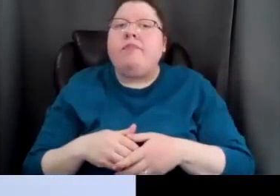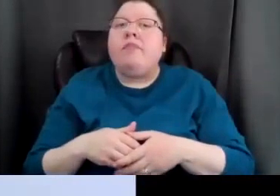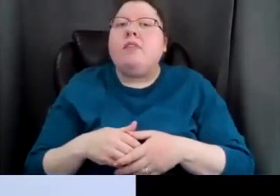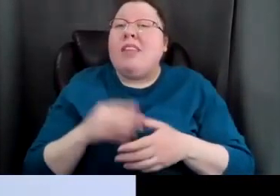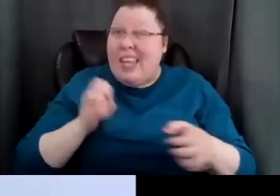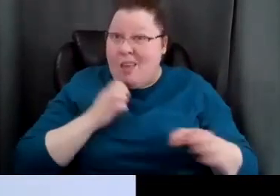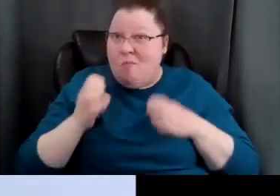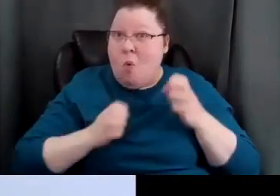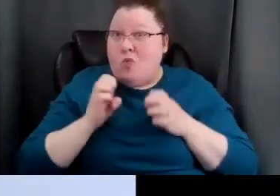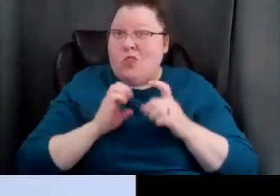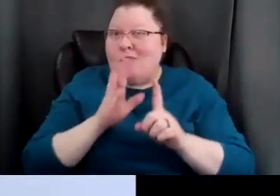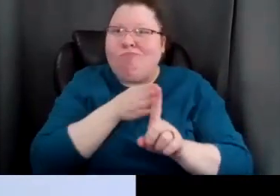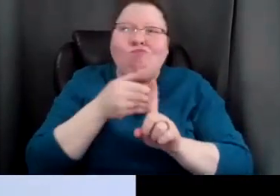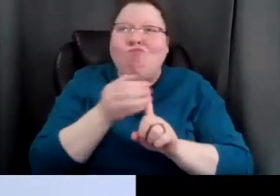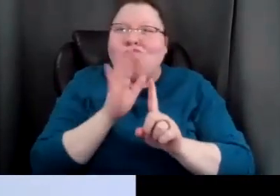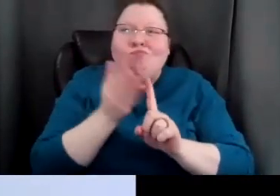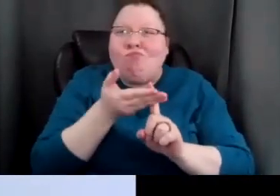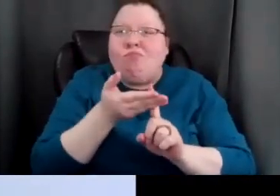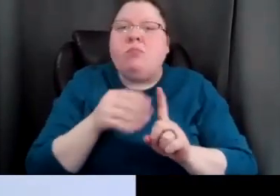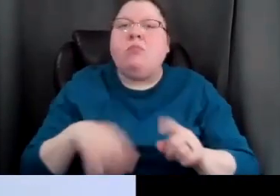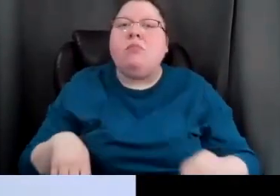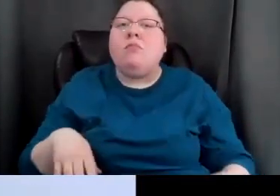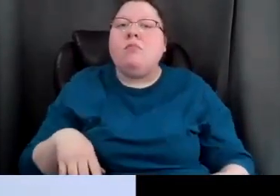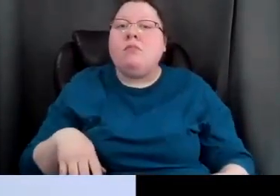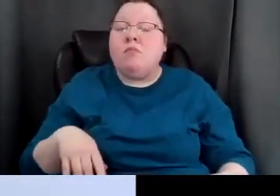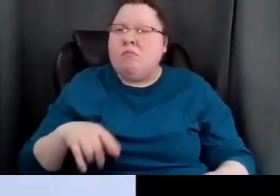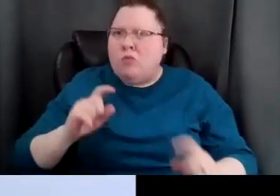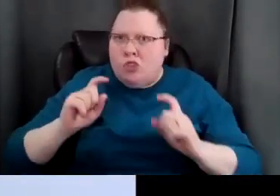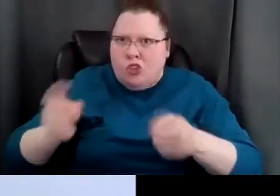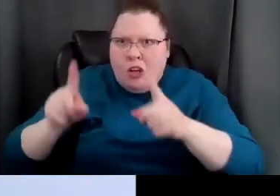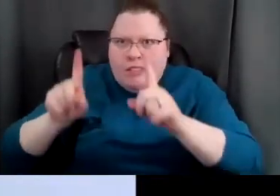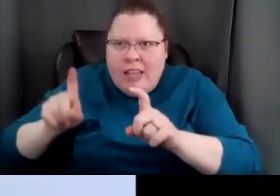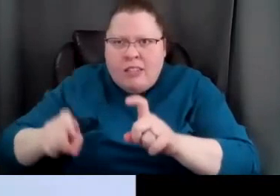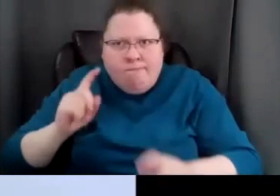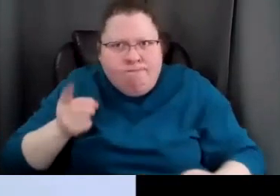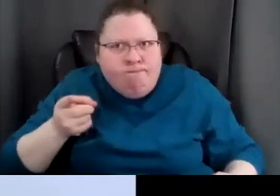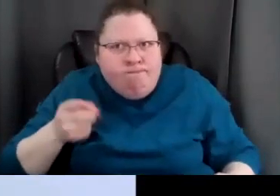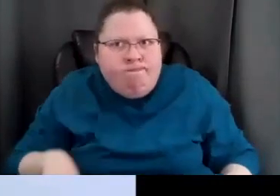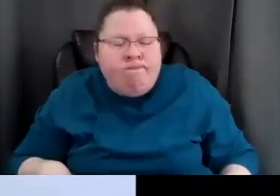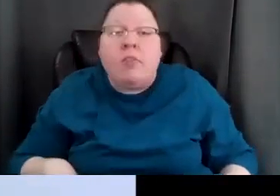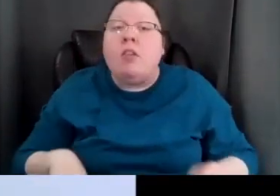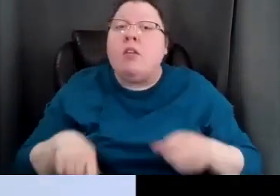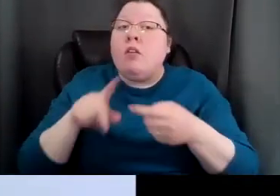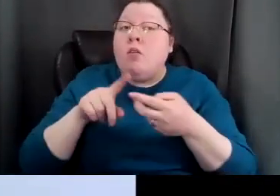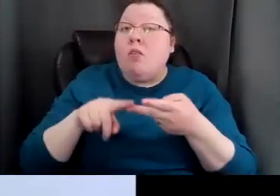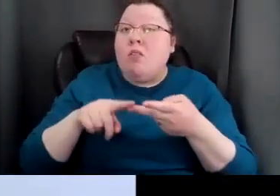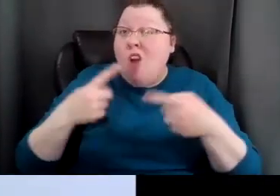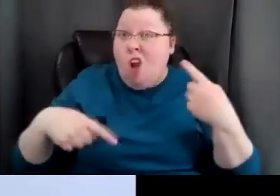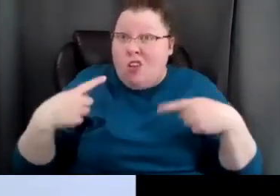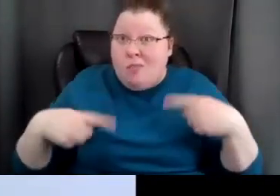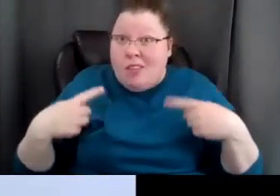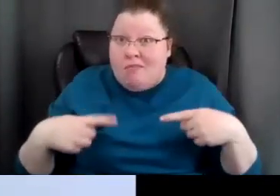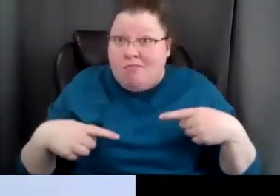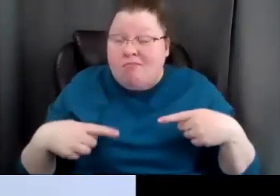an emotional appeal. Turn your test in or else, right? Another one is to make an